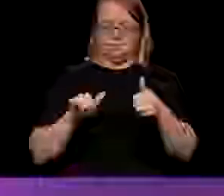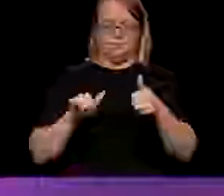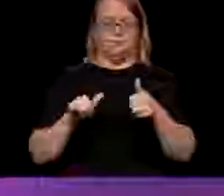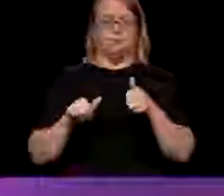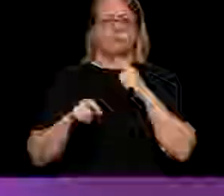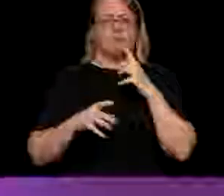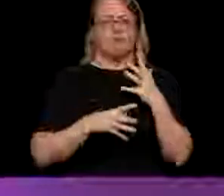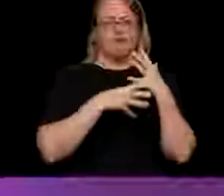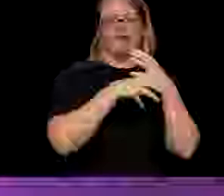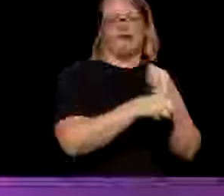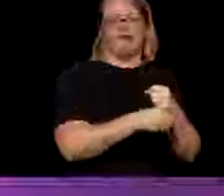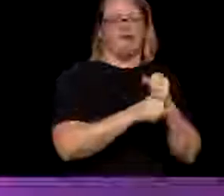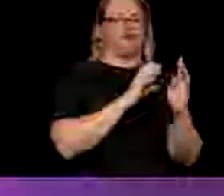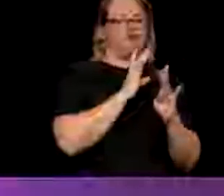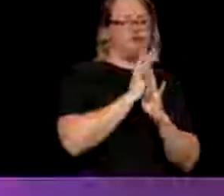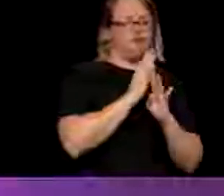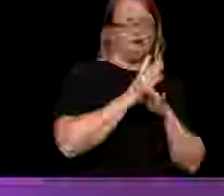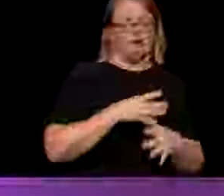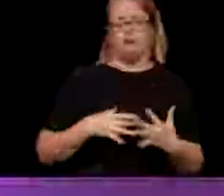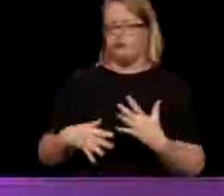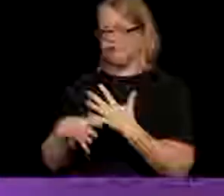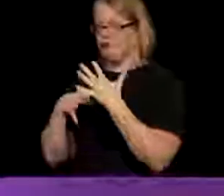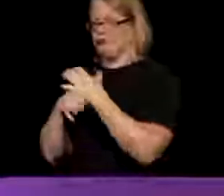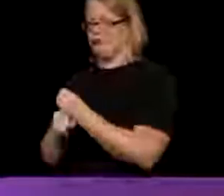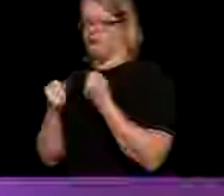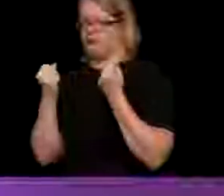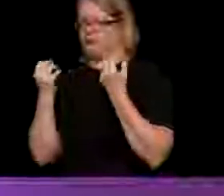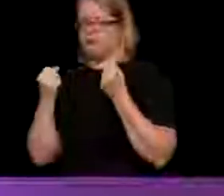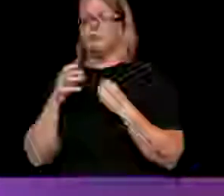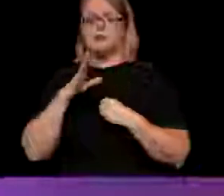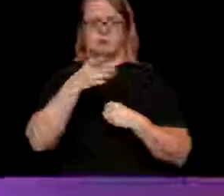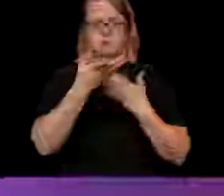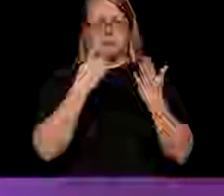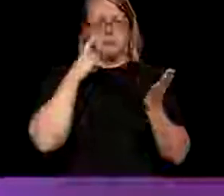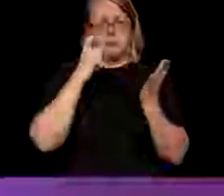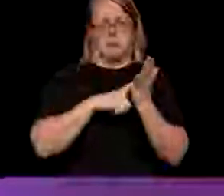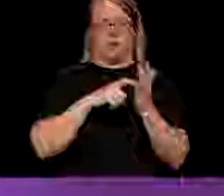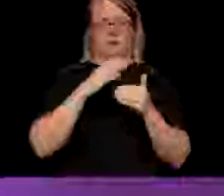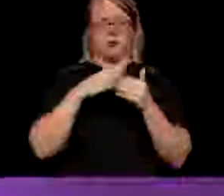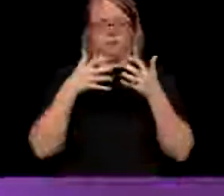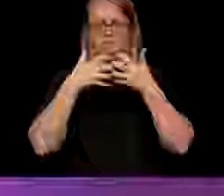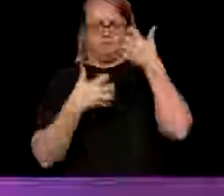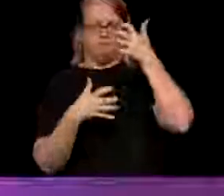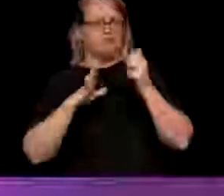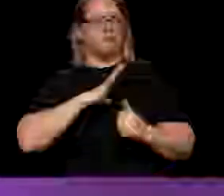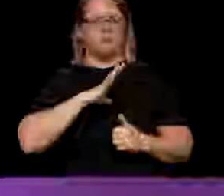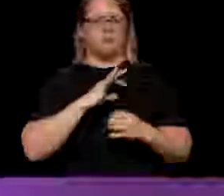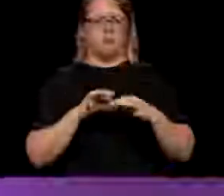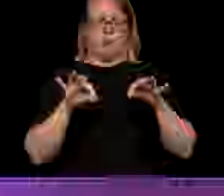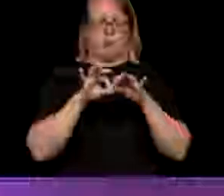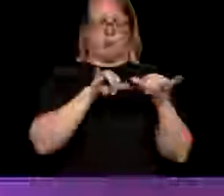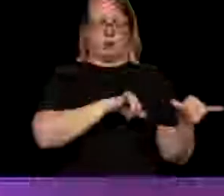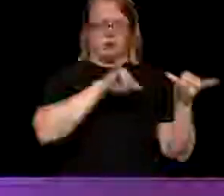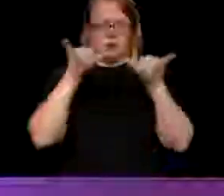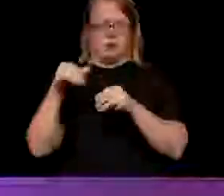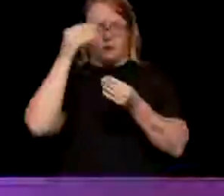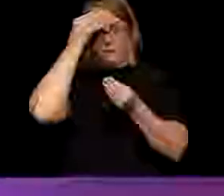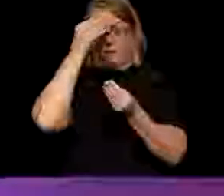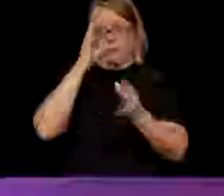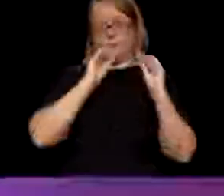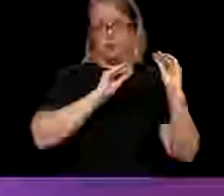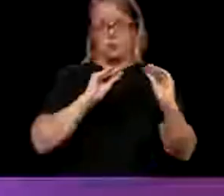to oranges and yellows. And then we're going to take a break, and I'll tell you a little bit more about the other